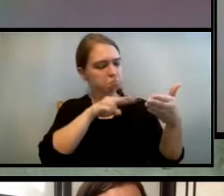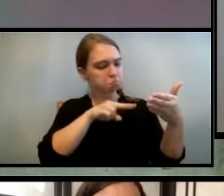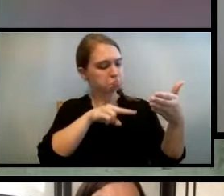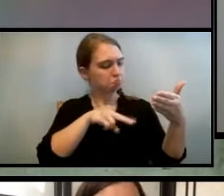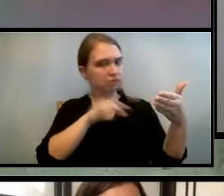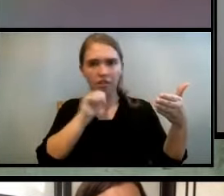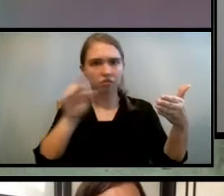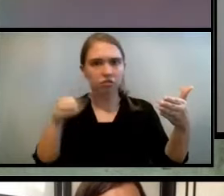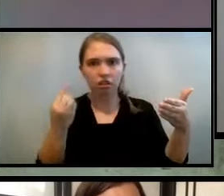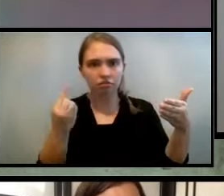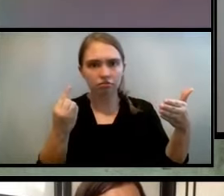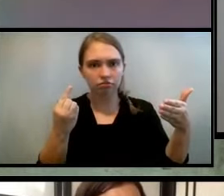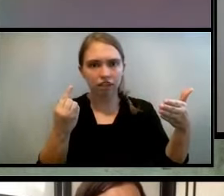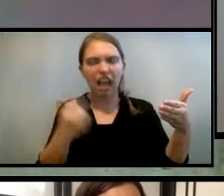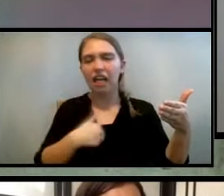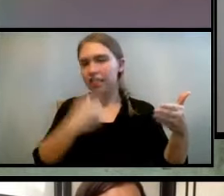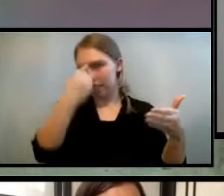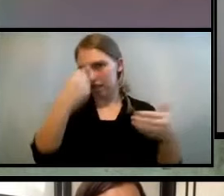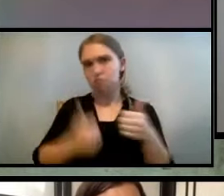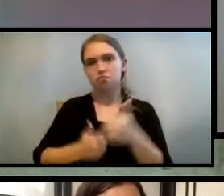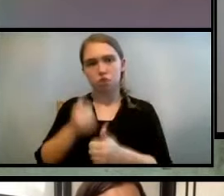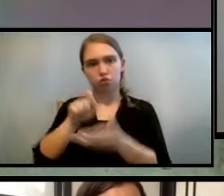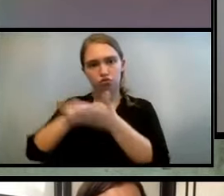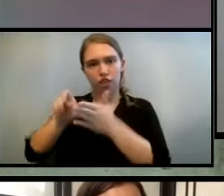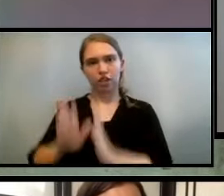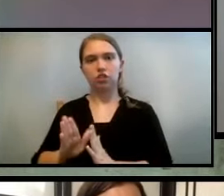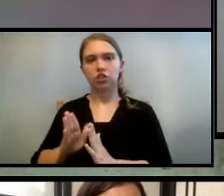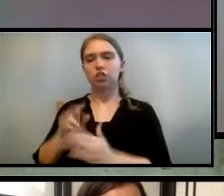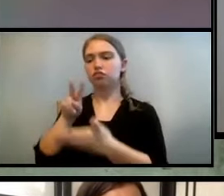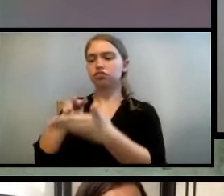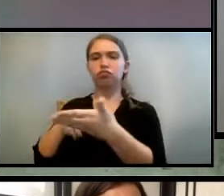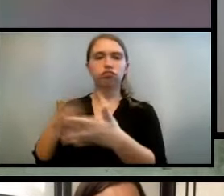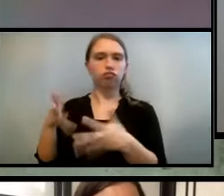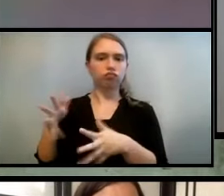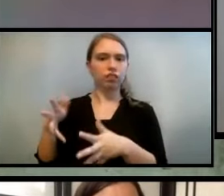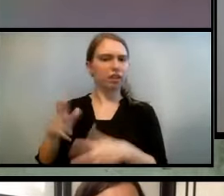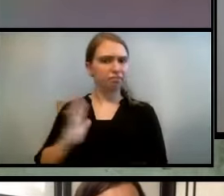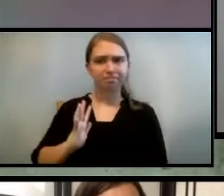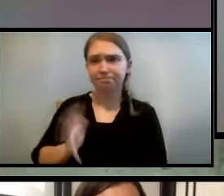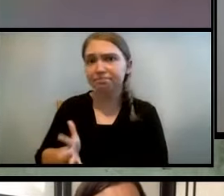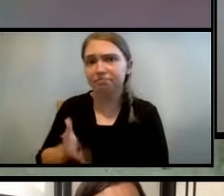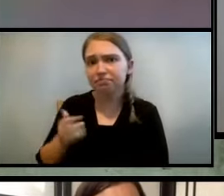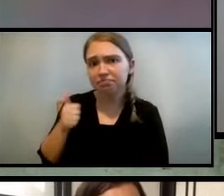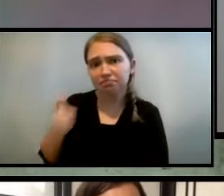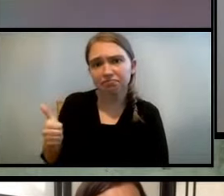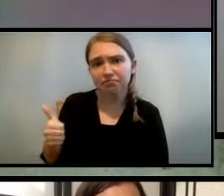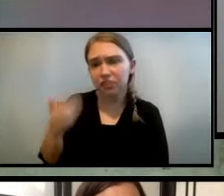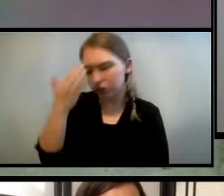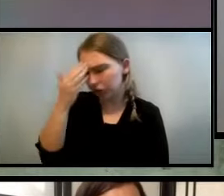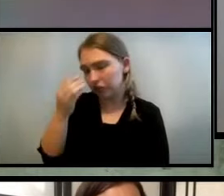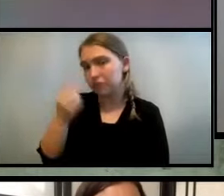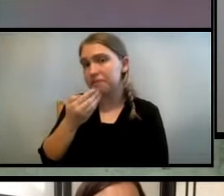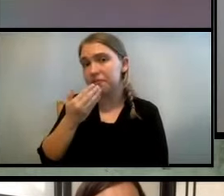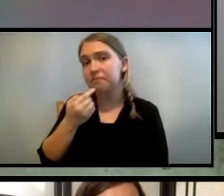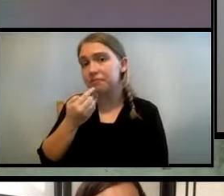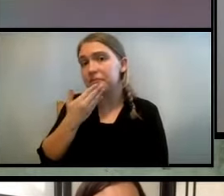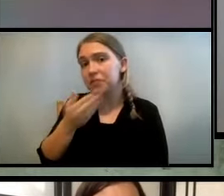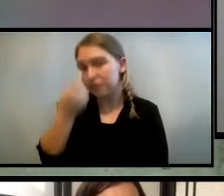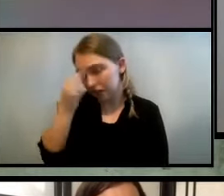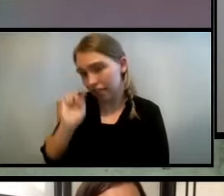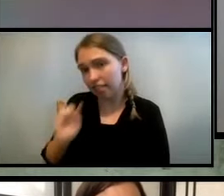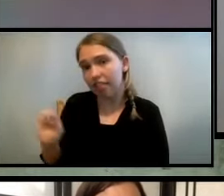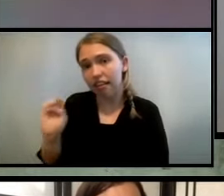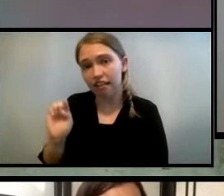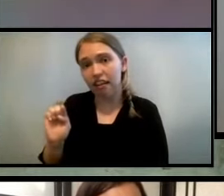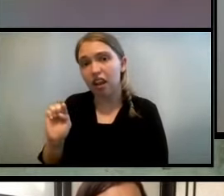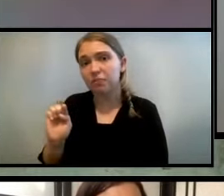words. And I think that most writers consume other people's words, and that's great. That's a really good way to keep your creative juices